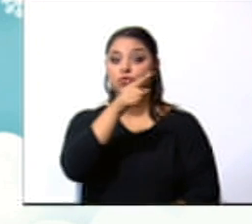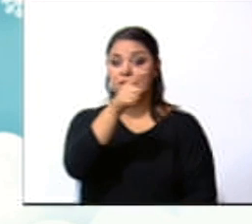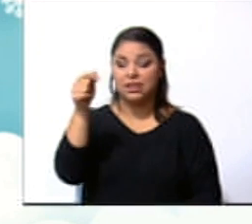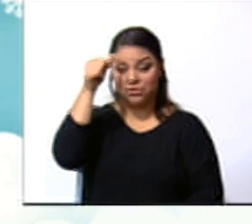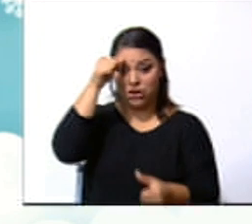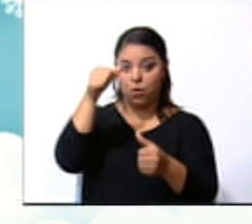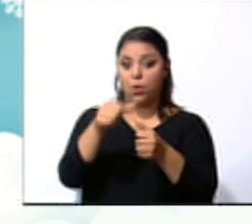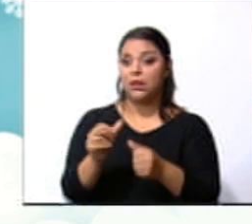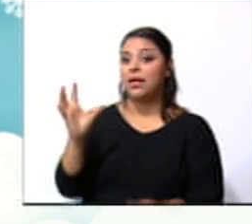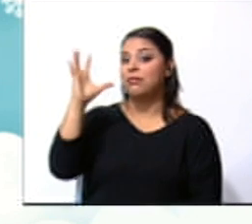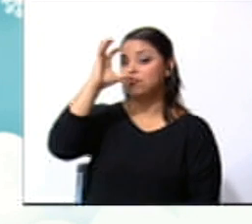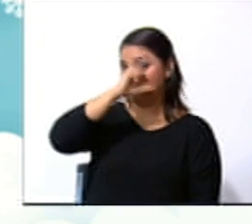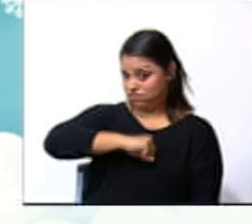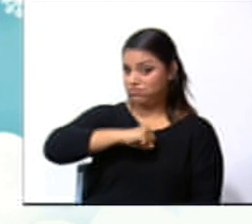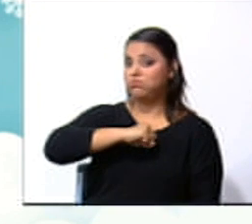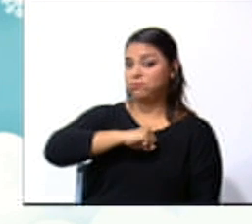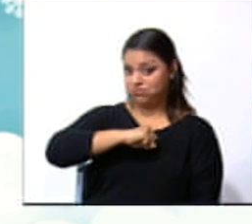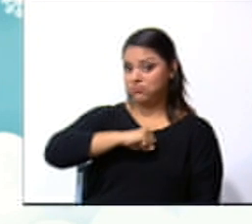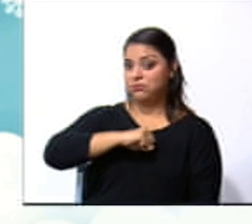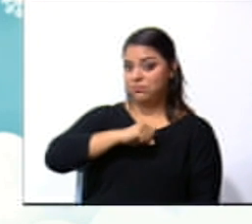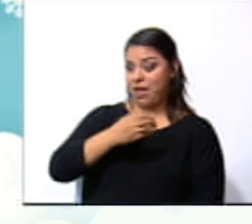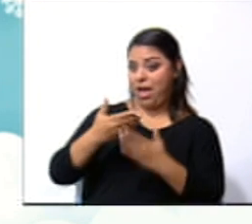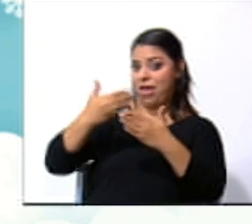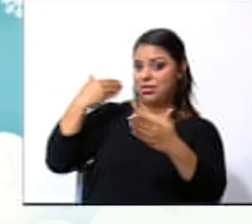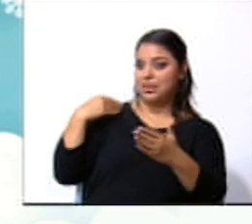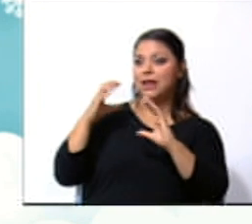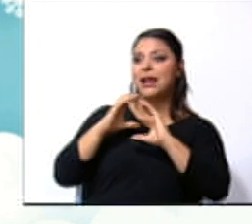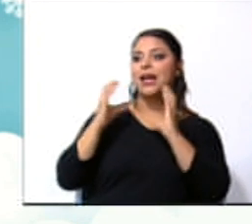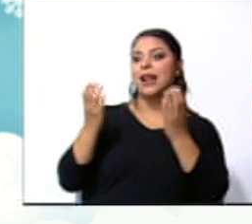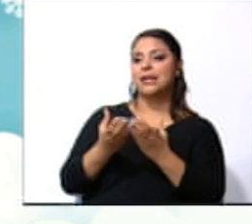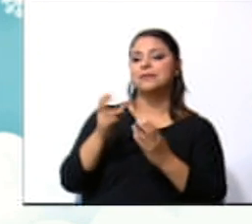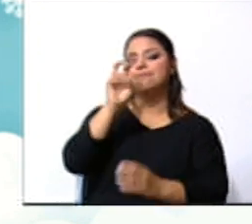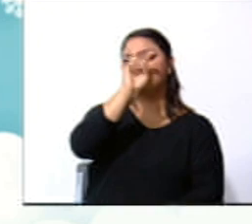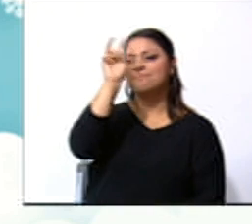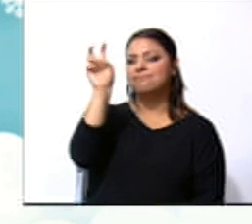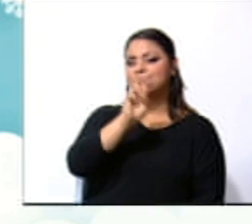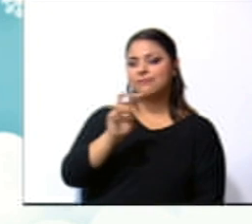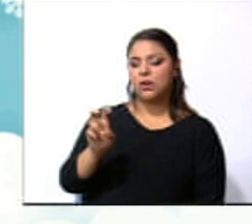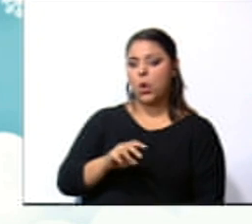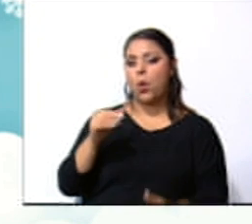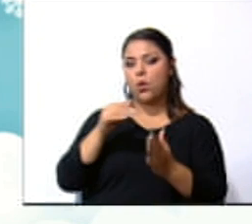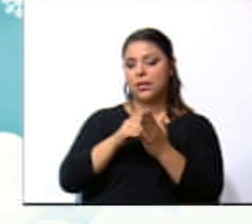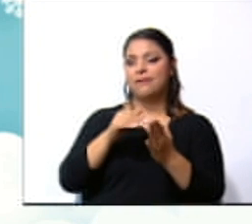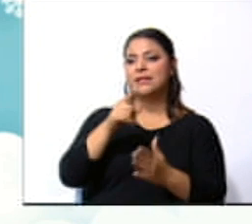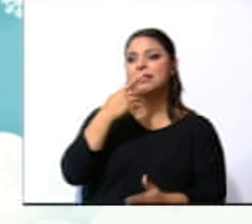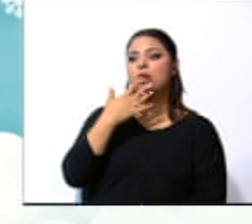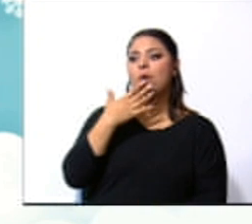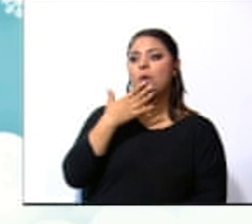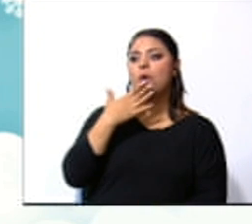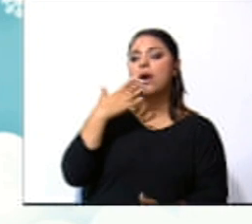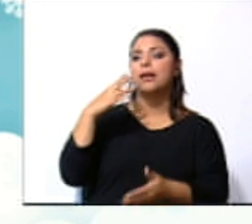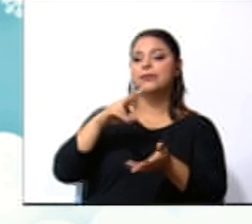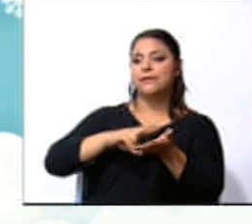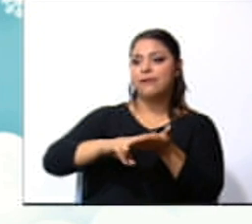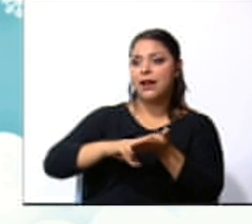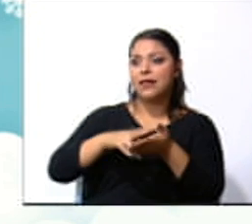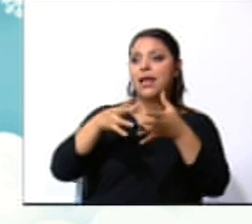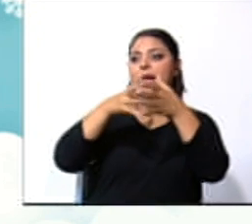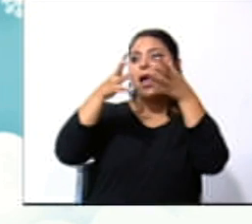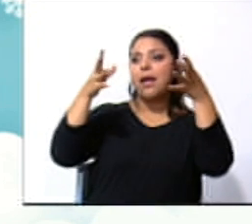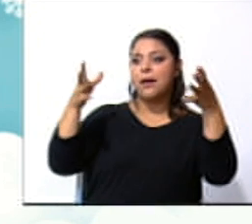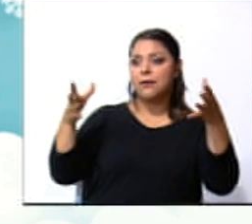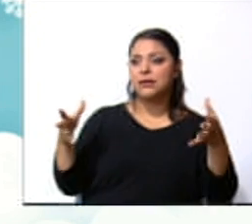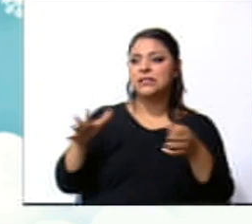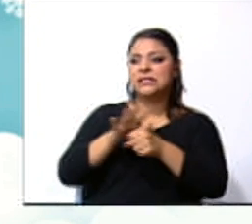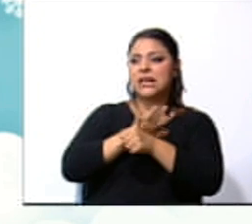riddle at the beginning of the class? Let's see. Let's remember it. It is green and big. It's full of